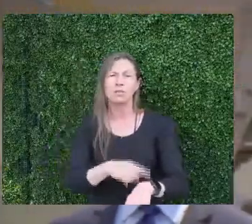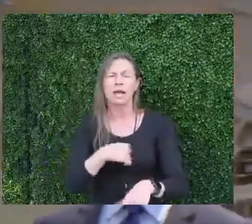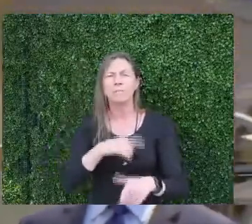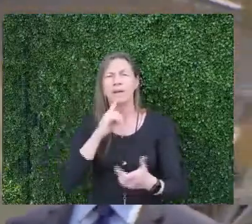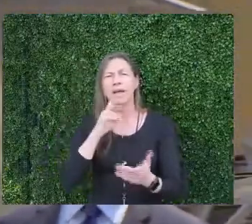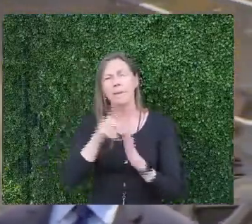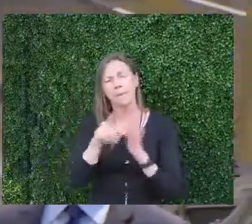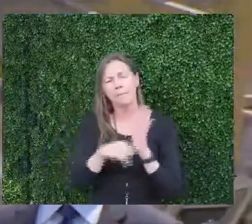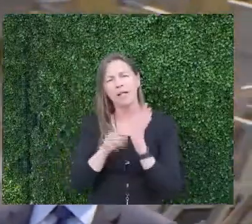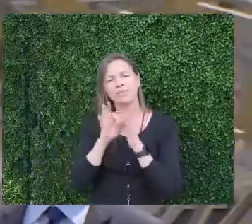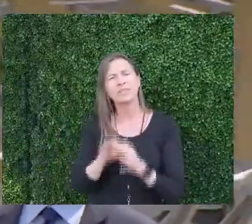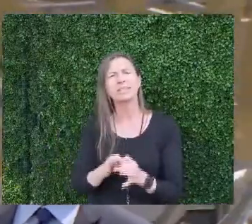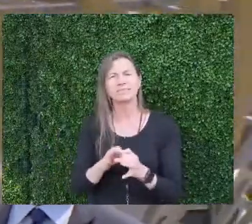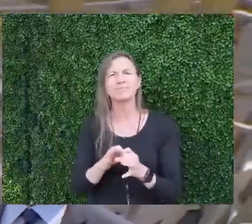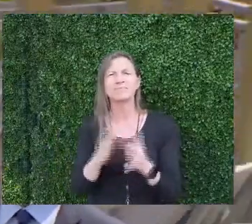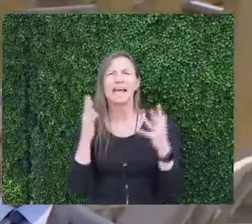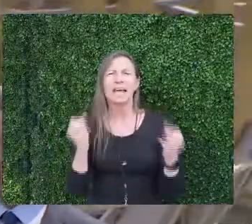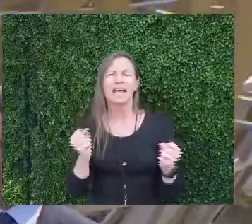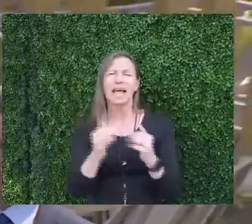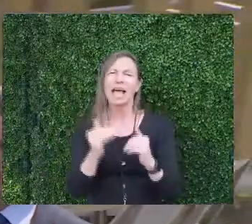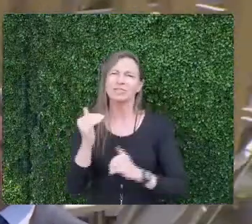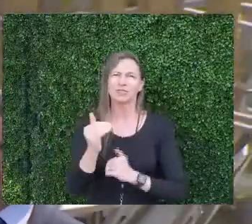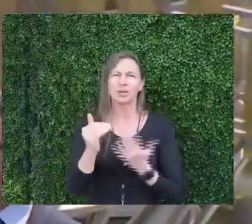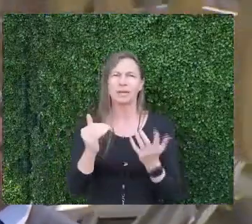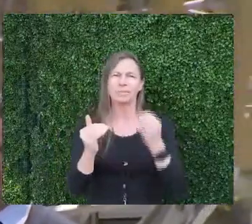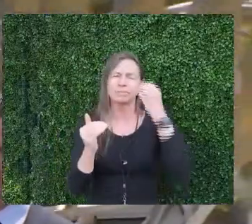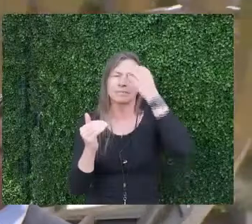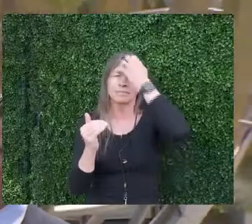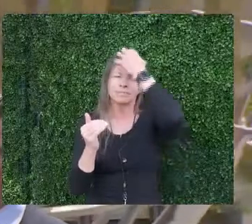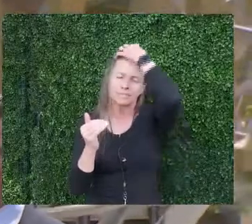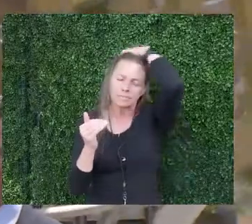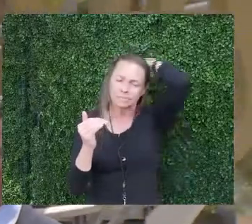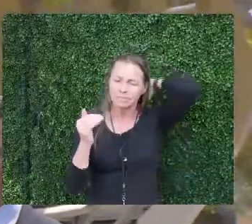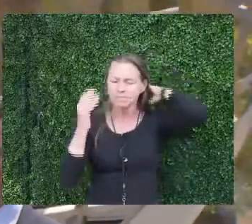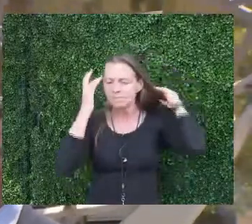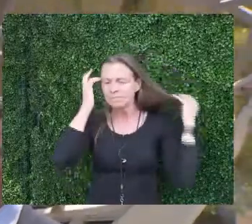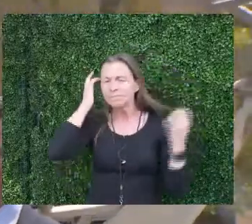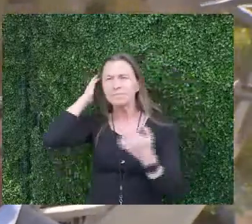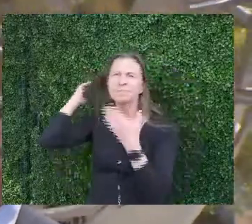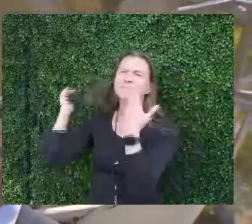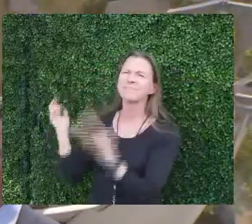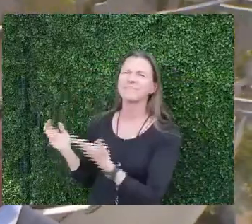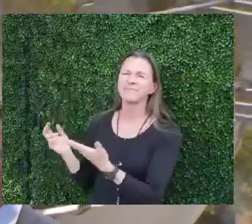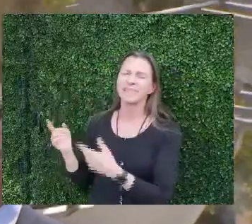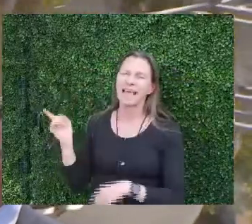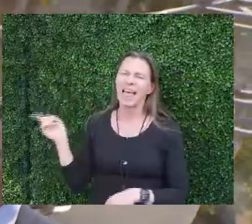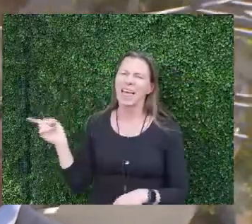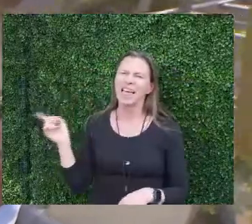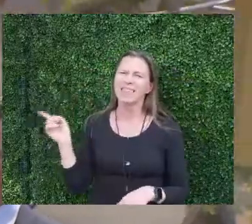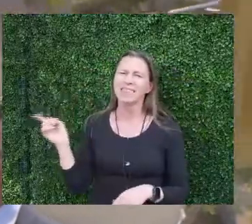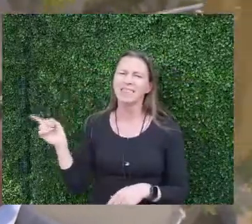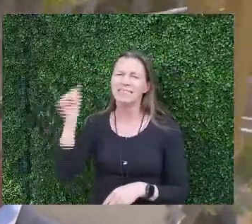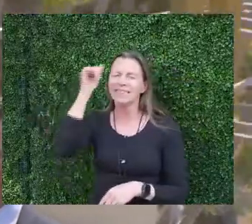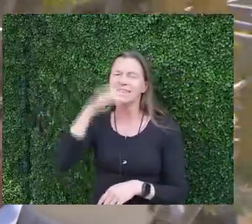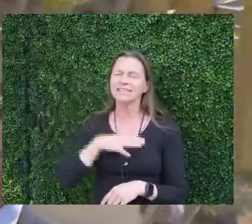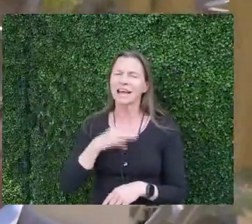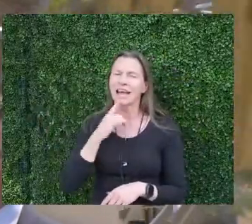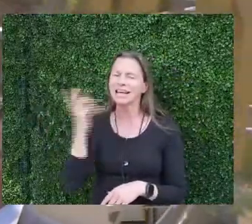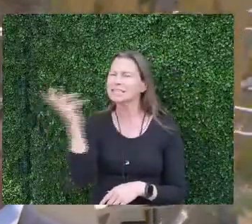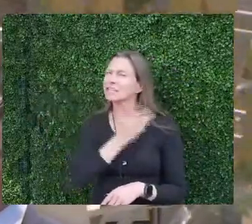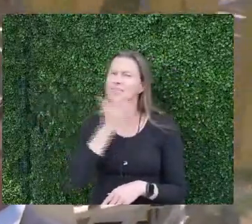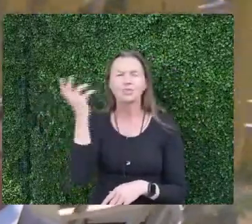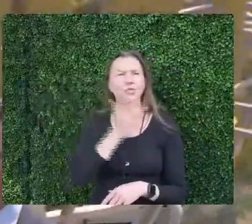extreme. Double extreme, as Dabu will tell you. This guy, it's extraordinary what he's